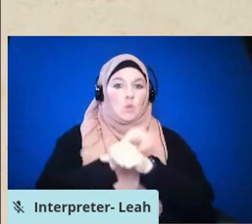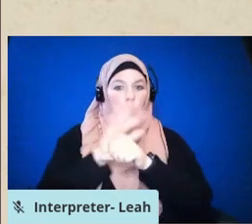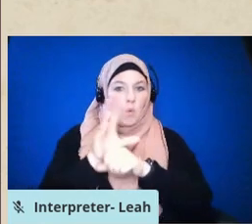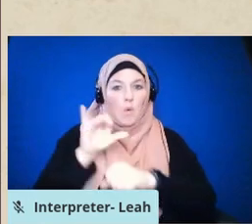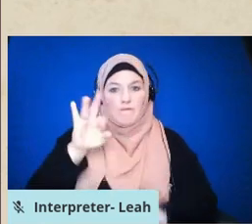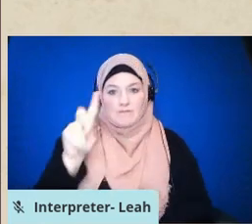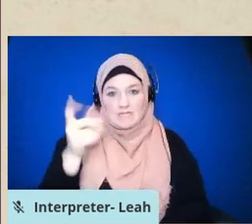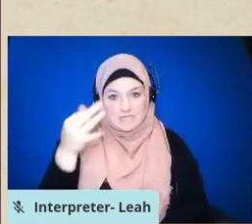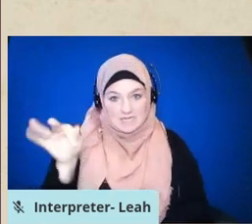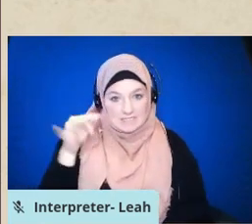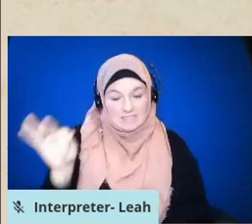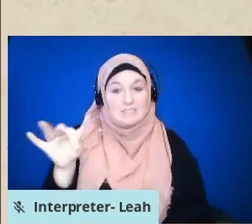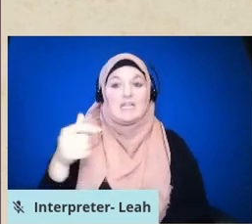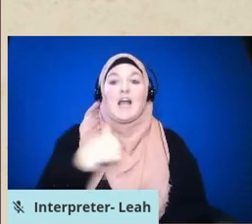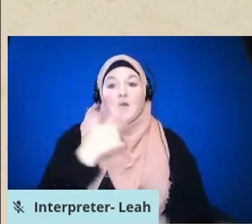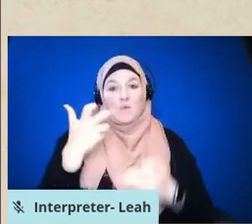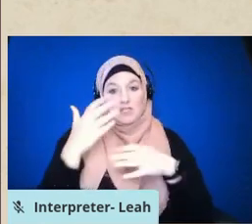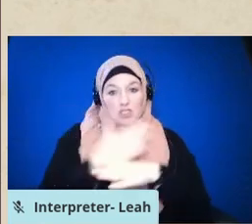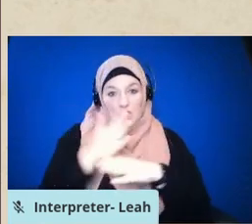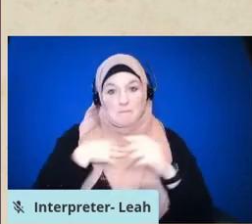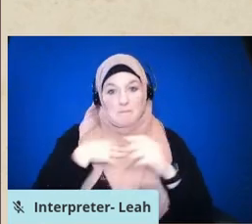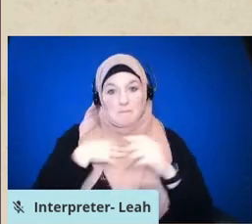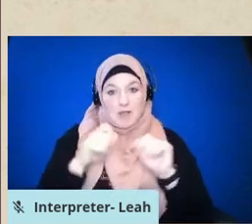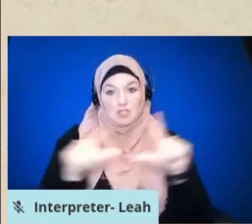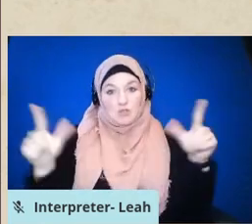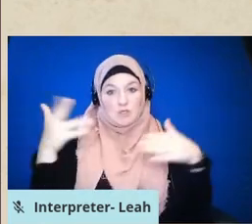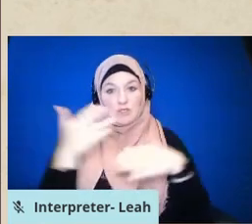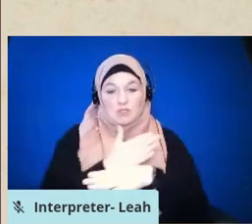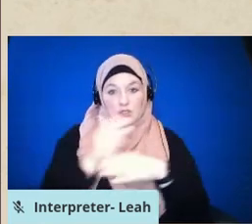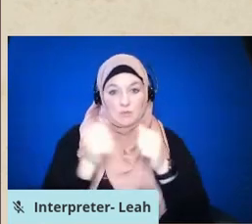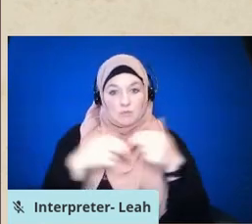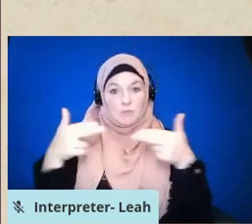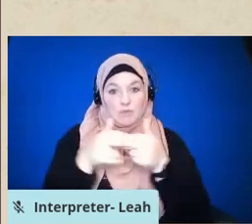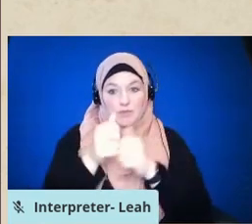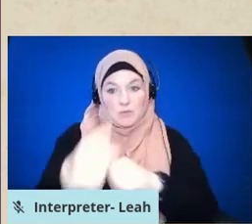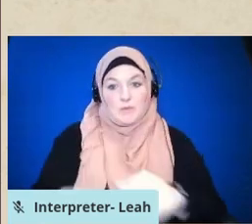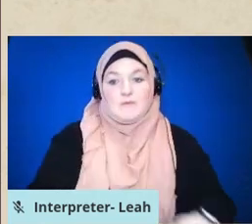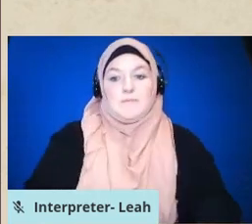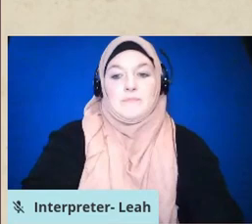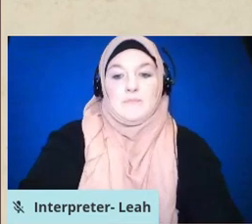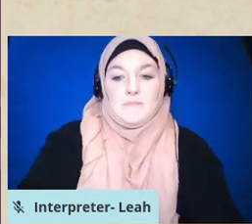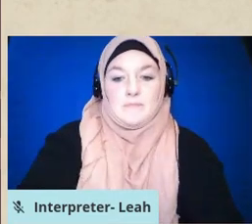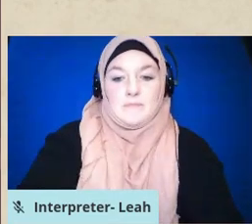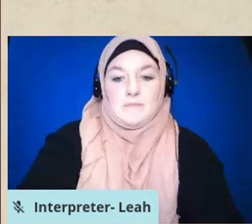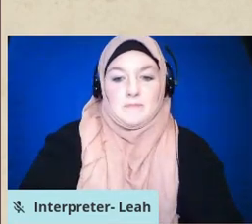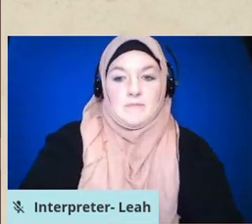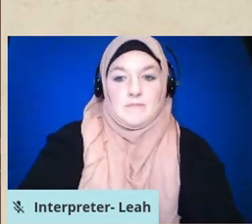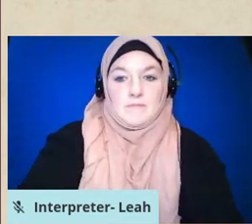COVID-19. So I'm going to share my screen with you. And